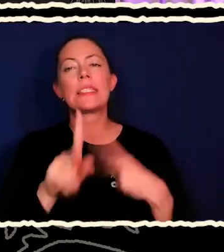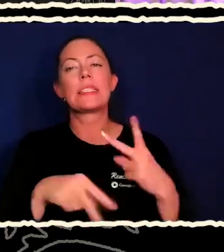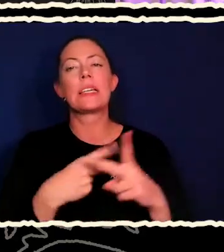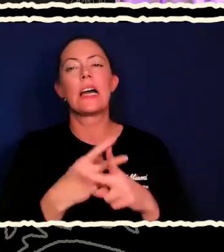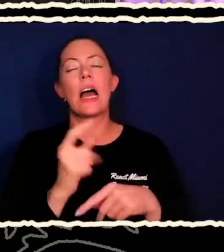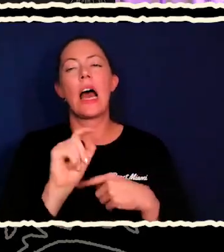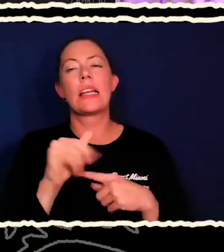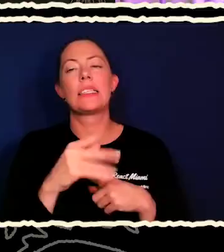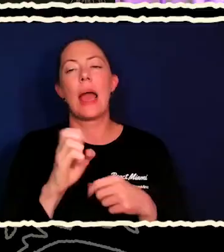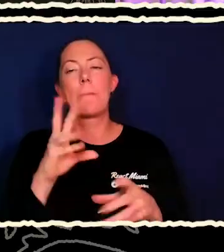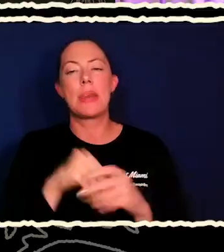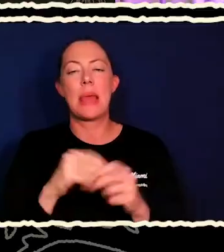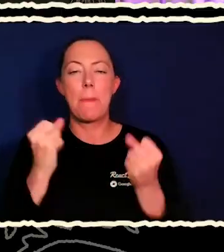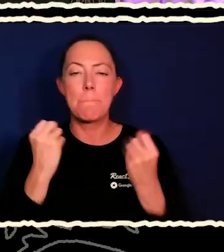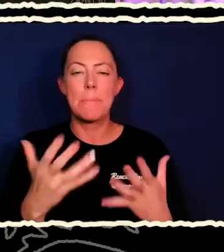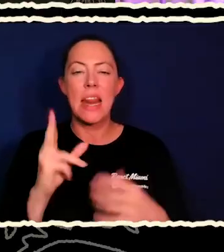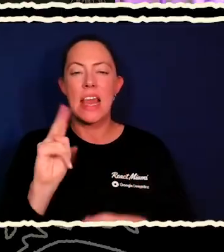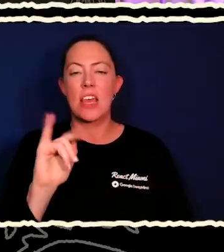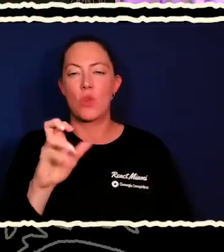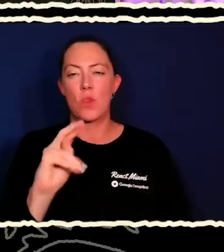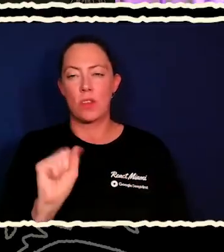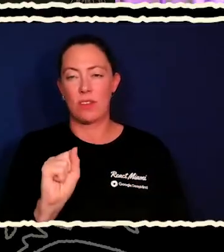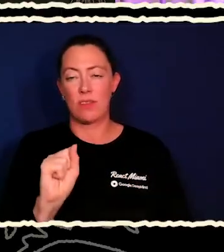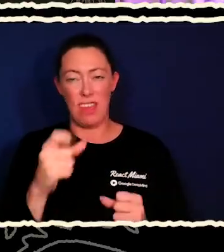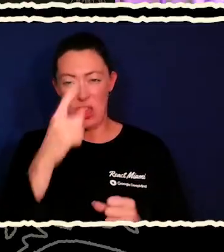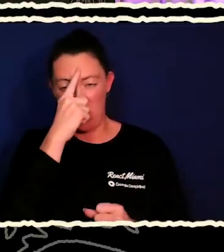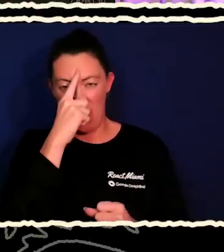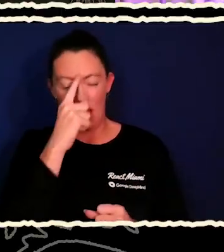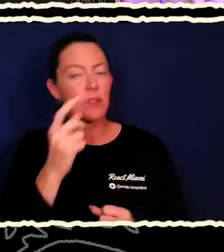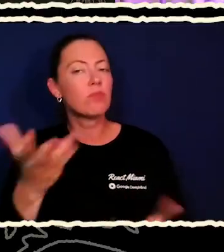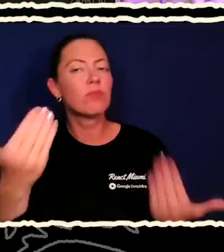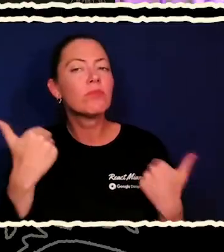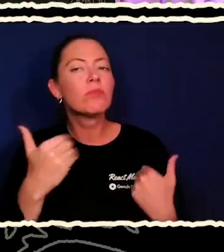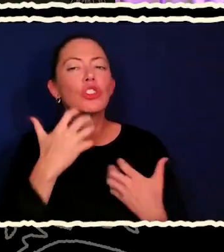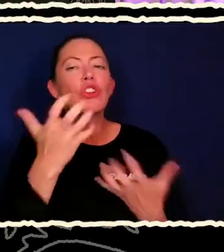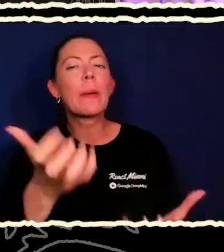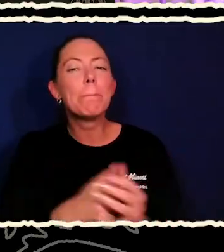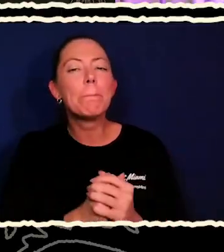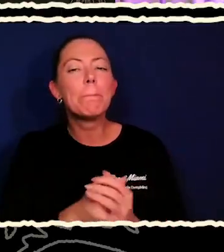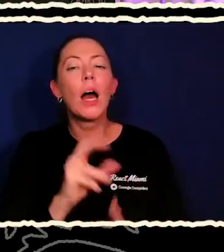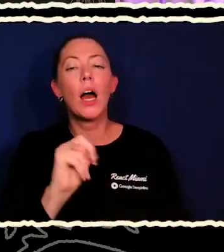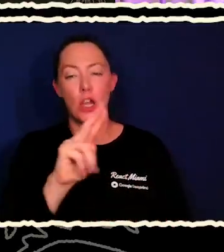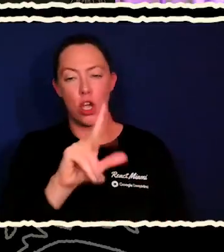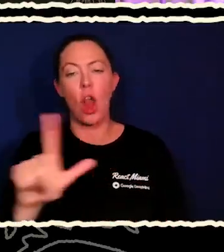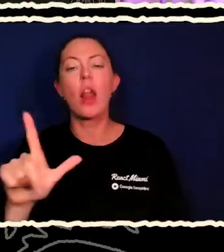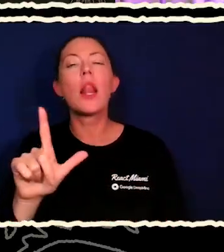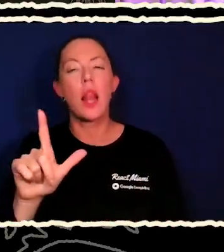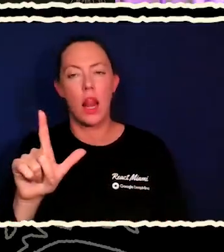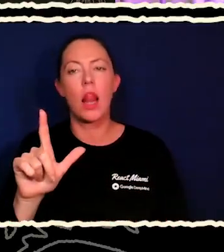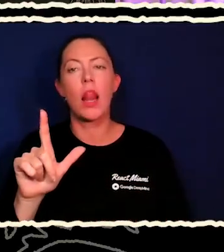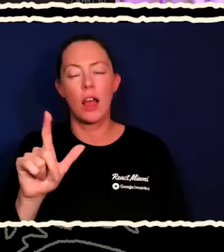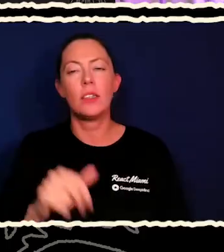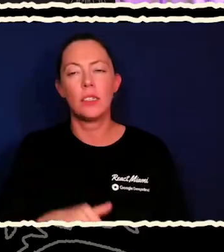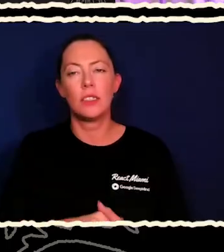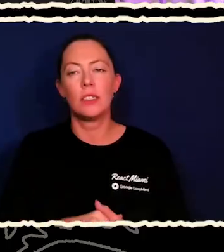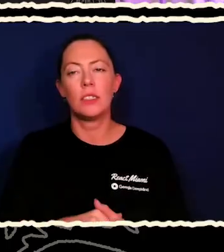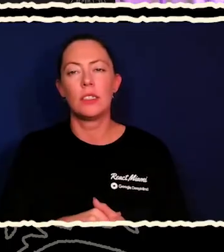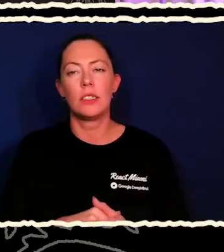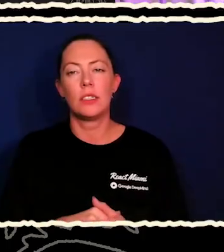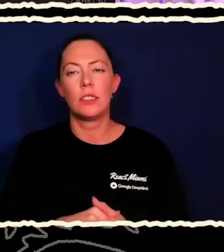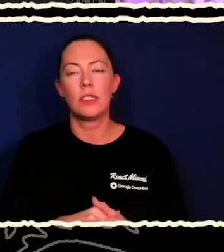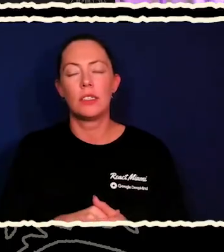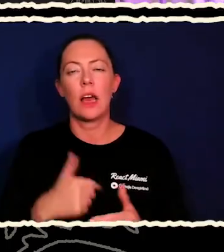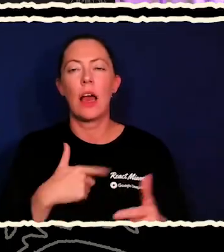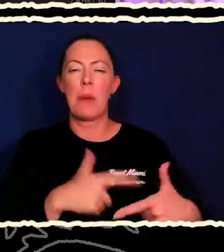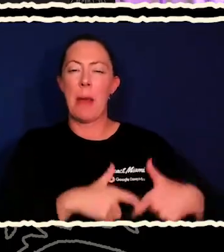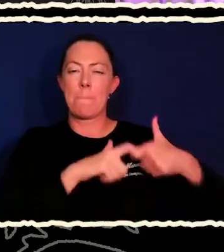lot of unions? Shout it out. Anyone think of one? Null. OK, yeah, null is one. OK. I think we might be able to get it. So I'm going to